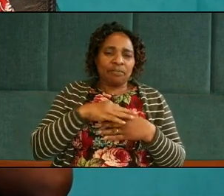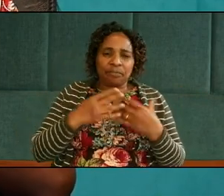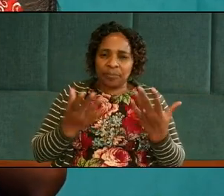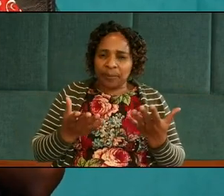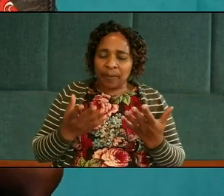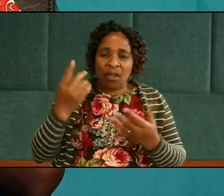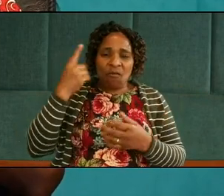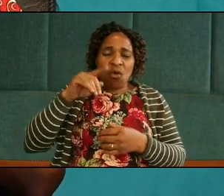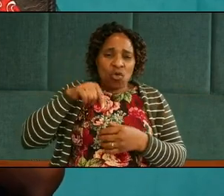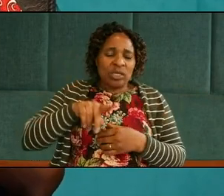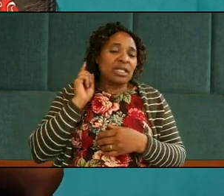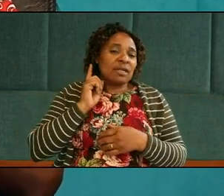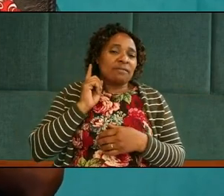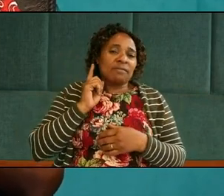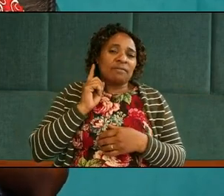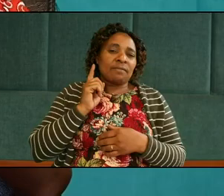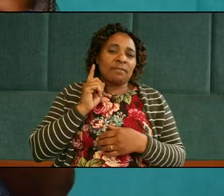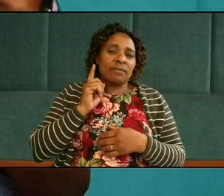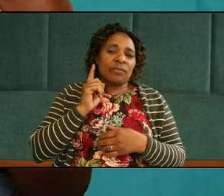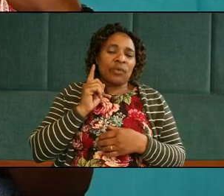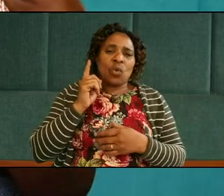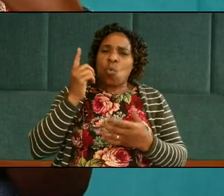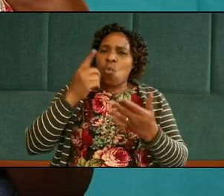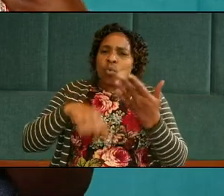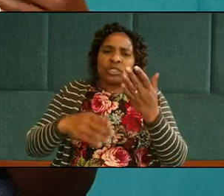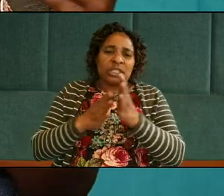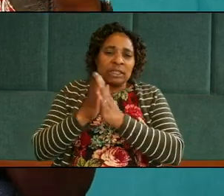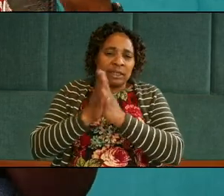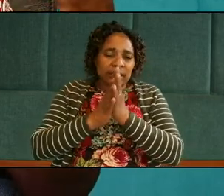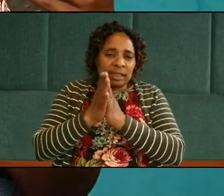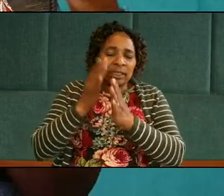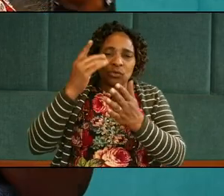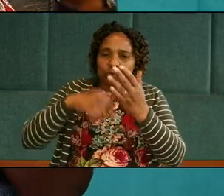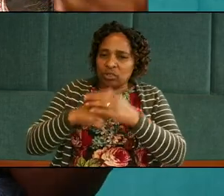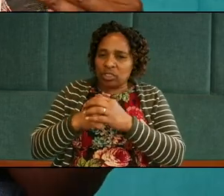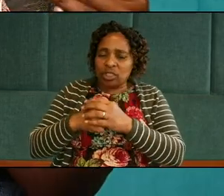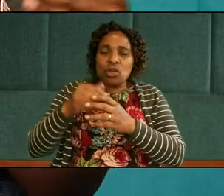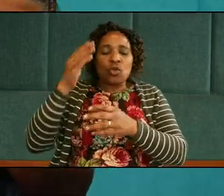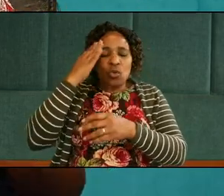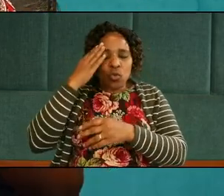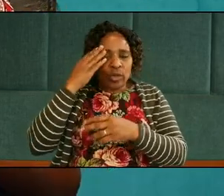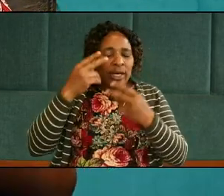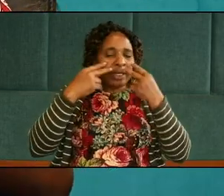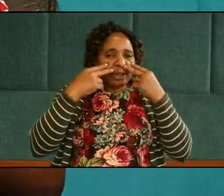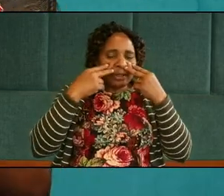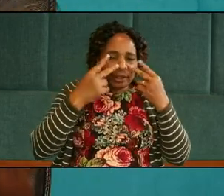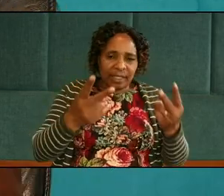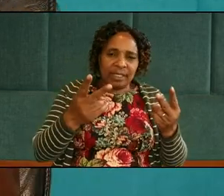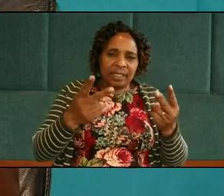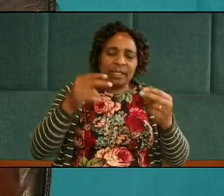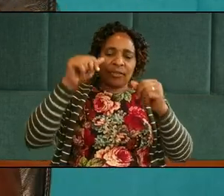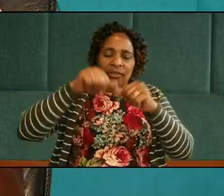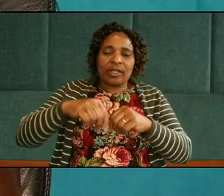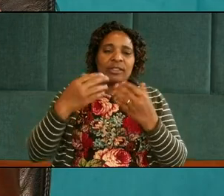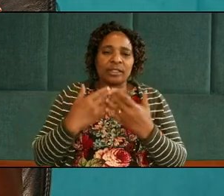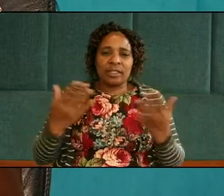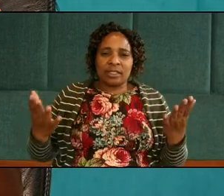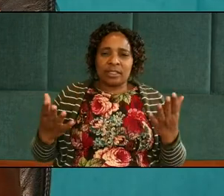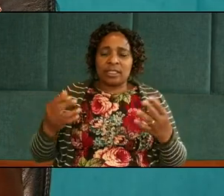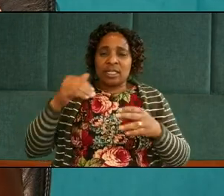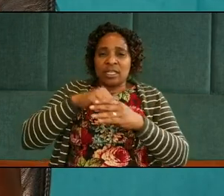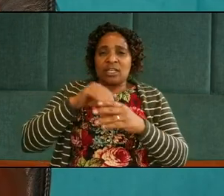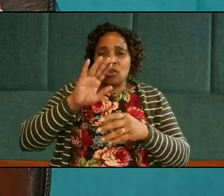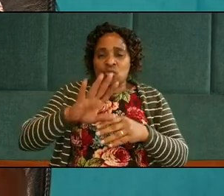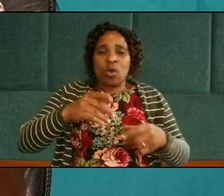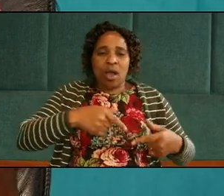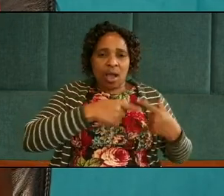Are they just for yourself? What he's interested in is knowing and seeing that these resources, that in your